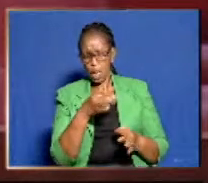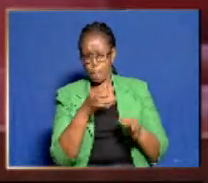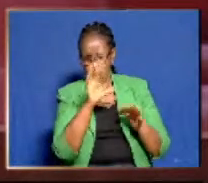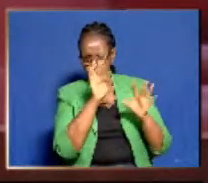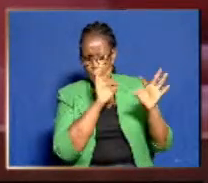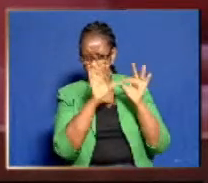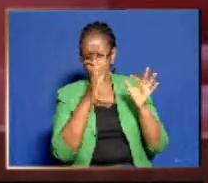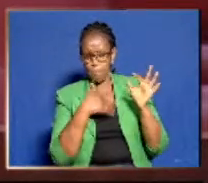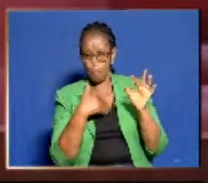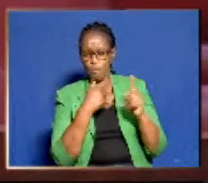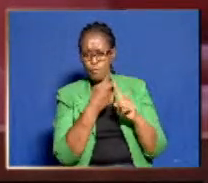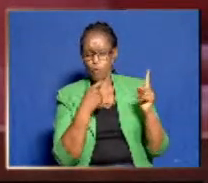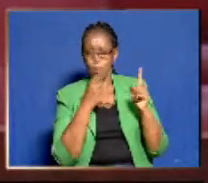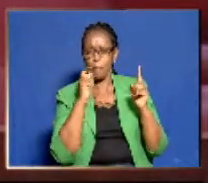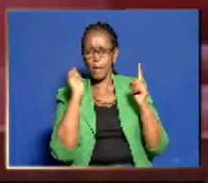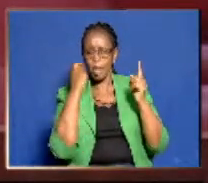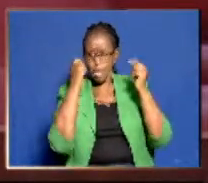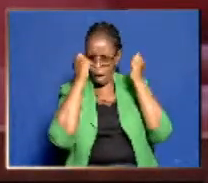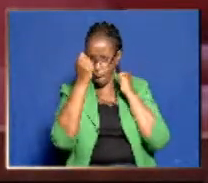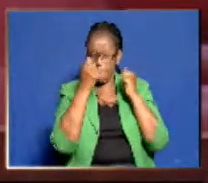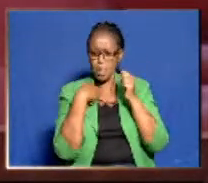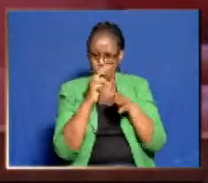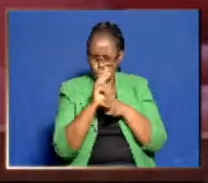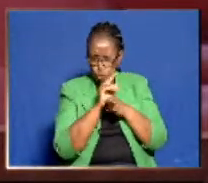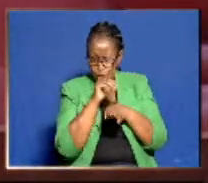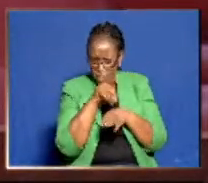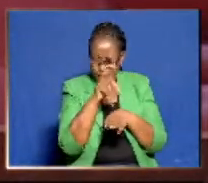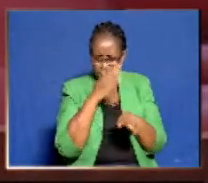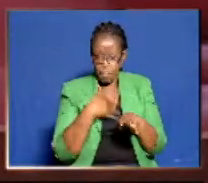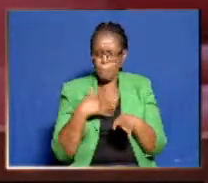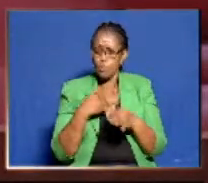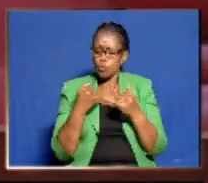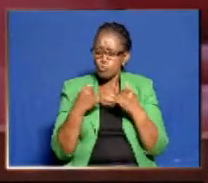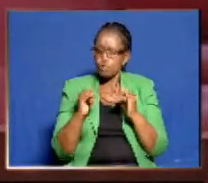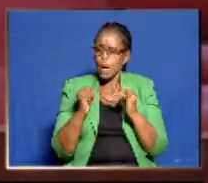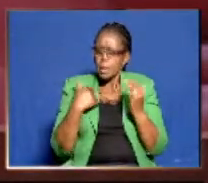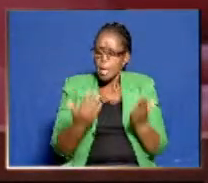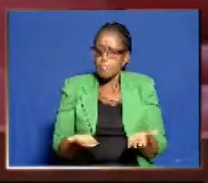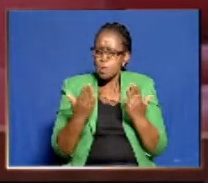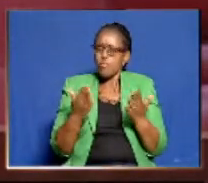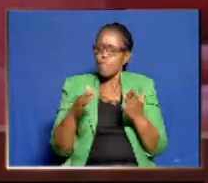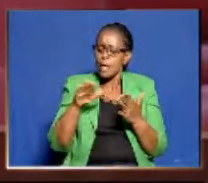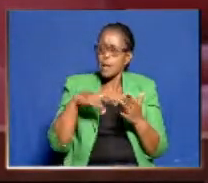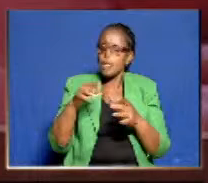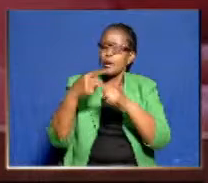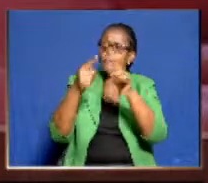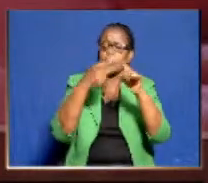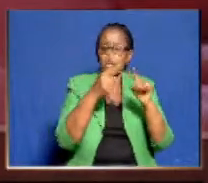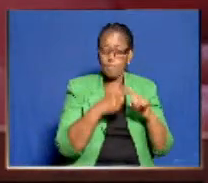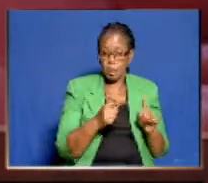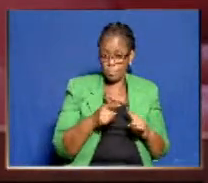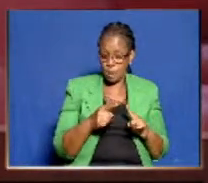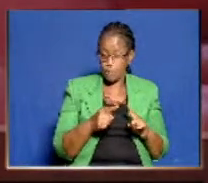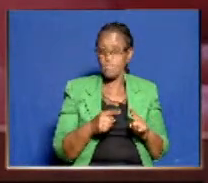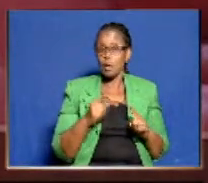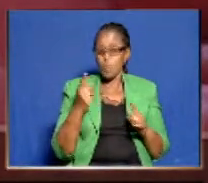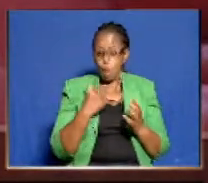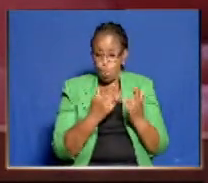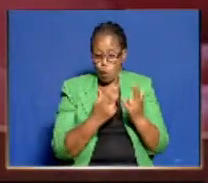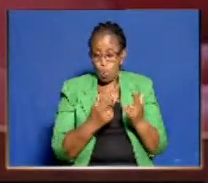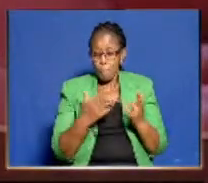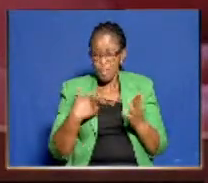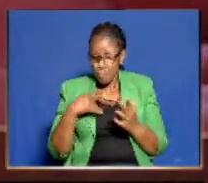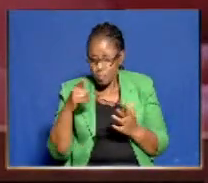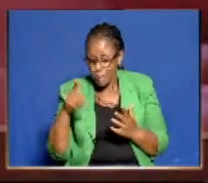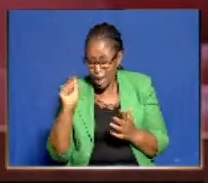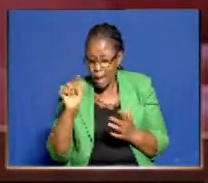to instill some values and ethos to our society, hopefully that some of us will be able to pick it up